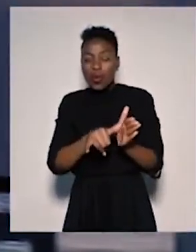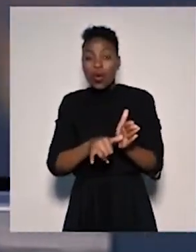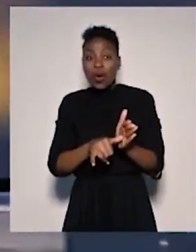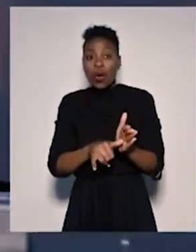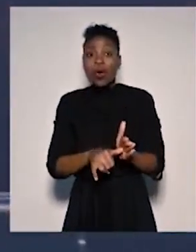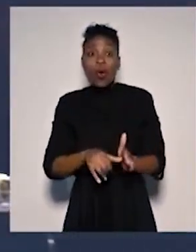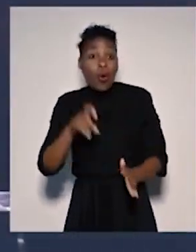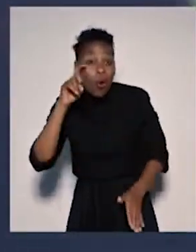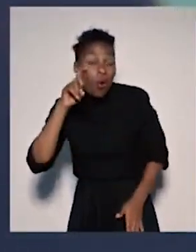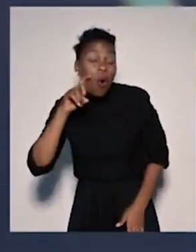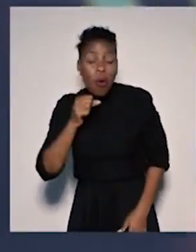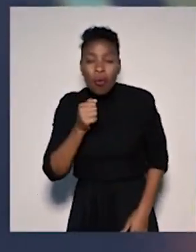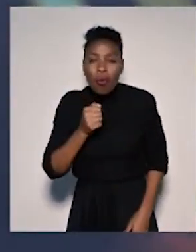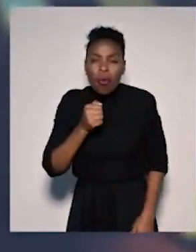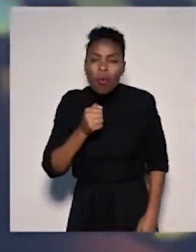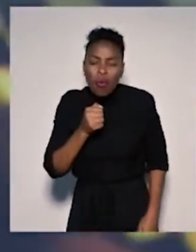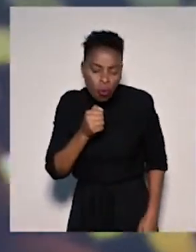Ukoko,